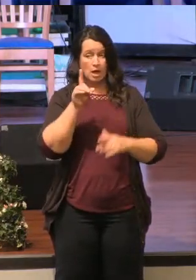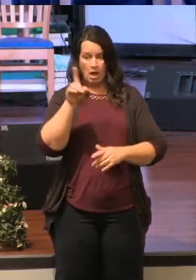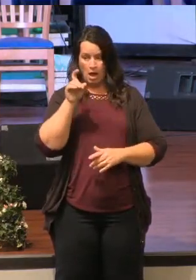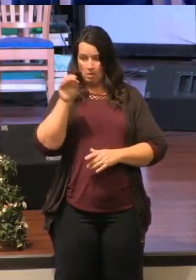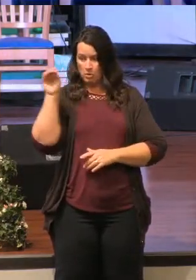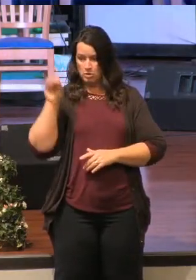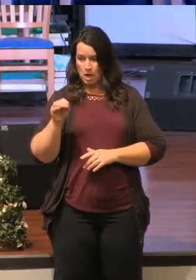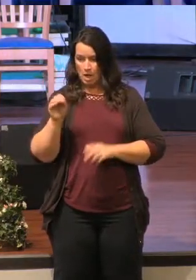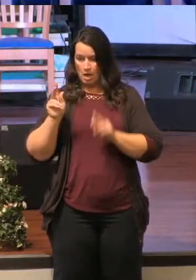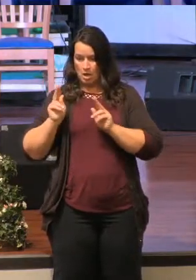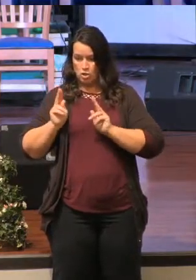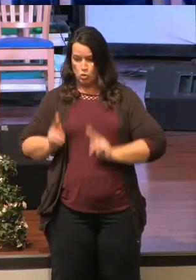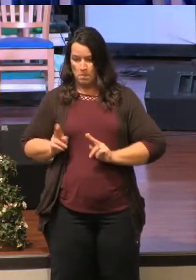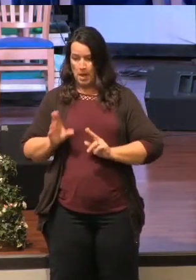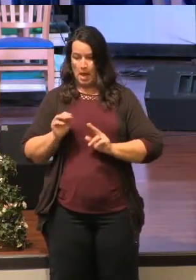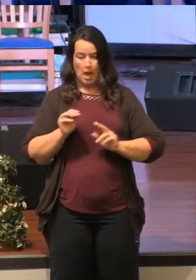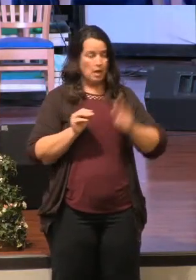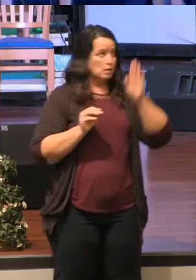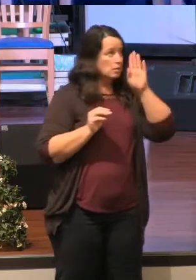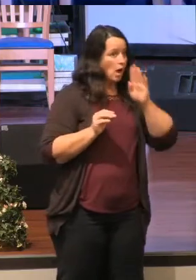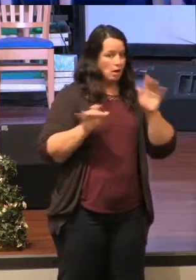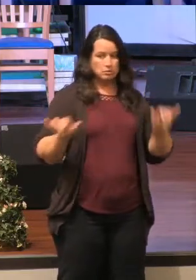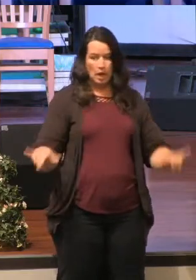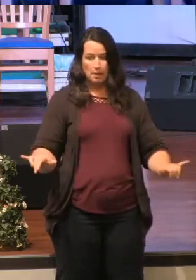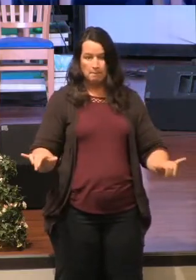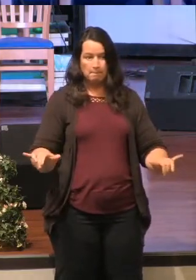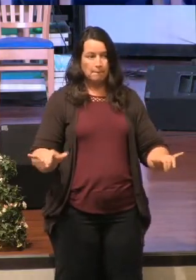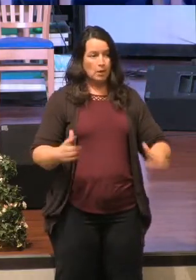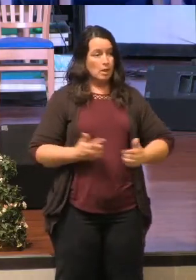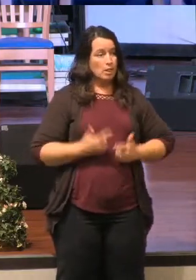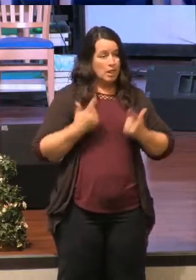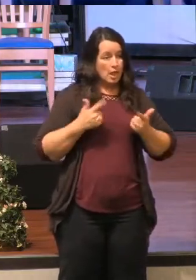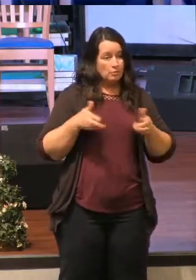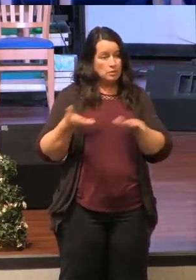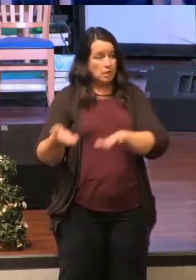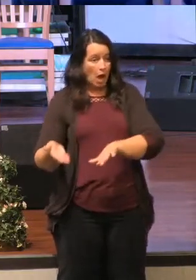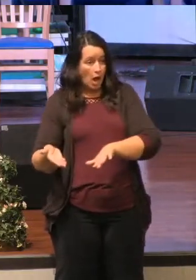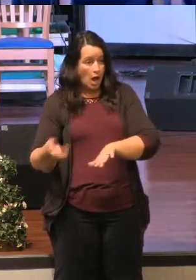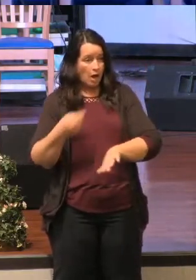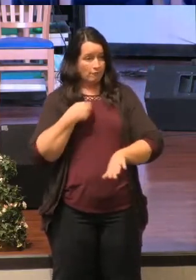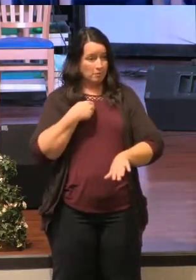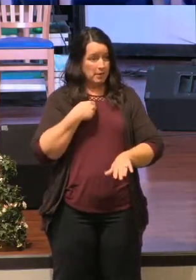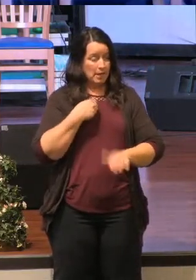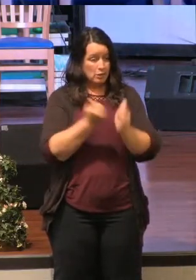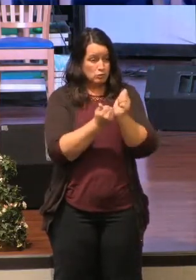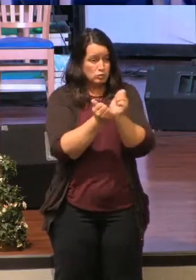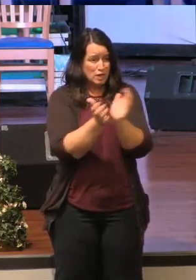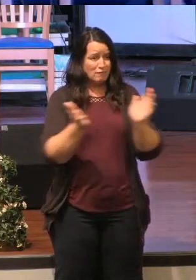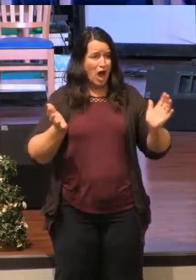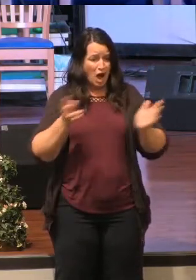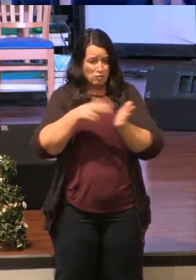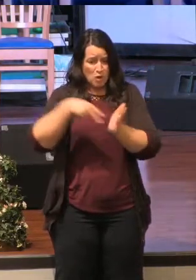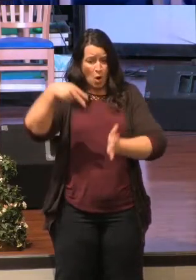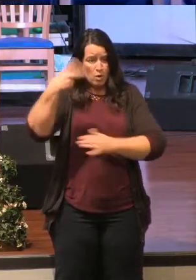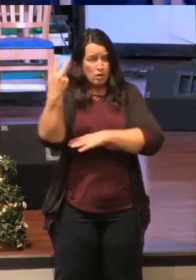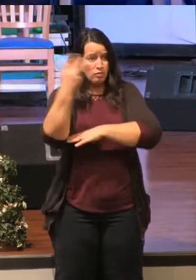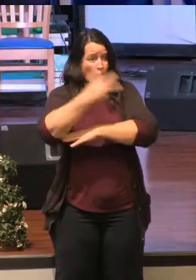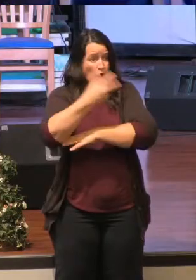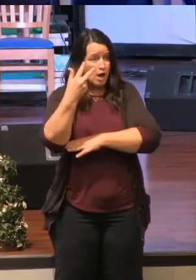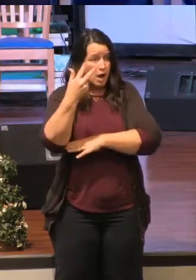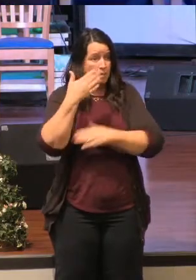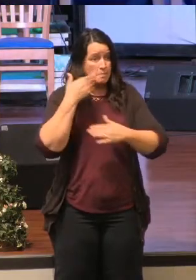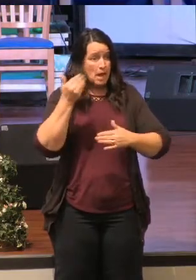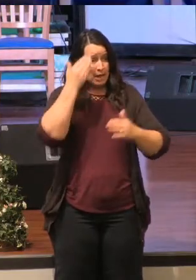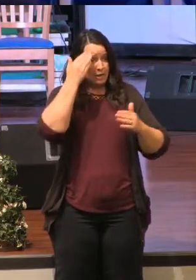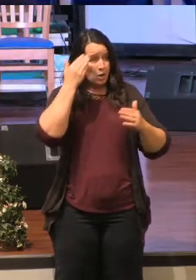yet fully you, dear God. And he lived for me, and he died for me, and he was crucified for me, and he rose again the third day. And as best as